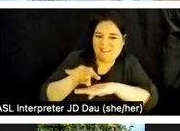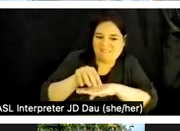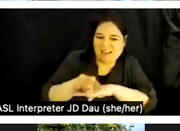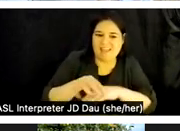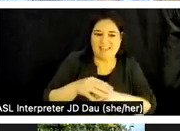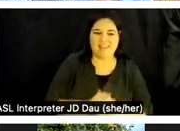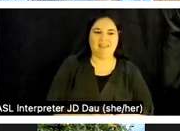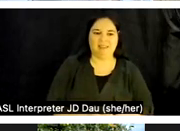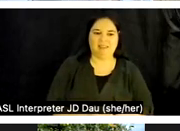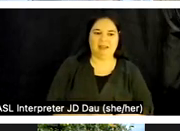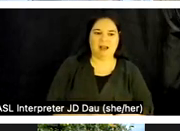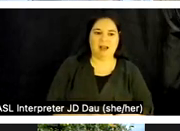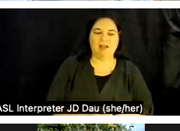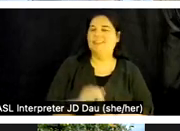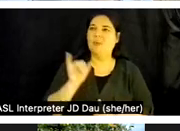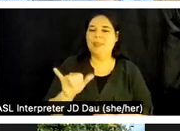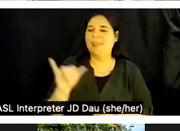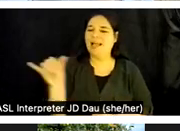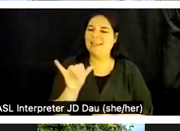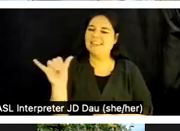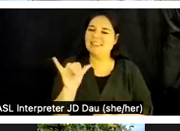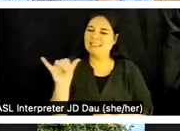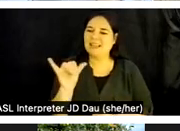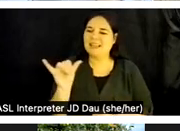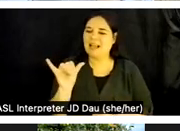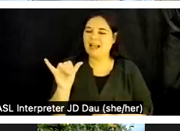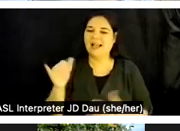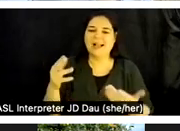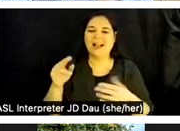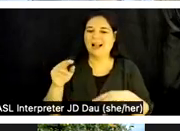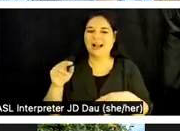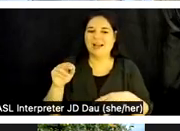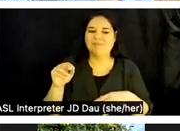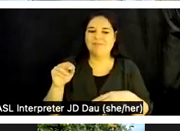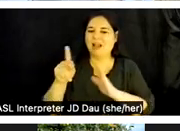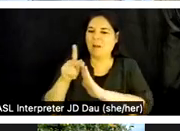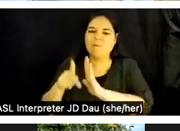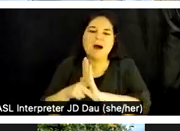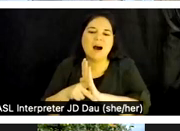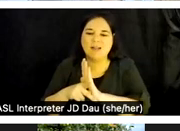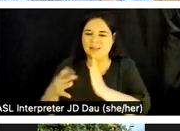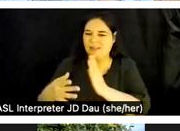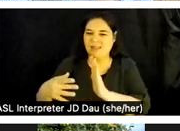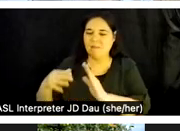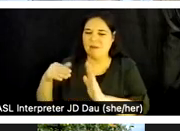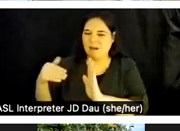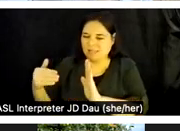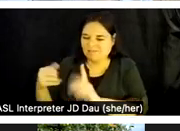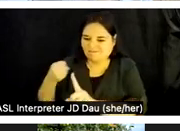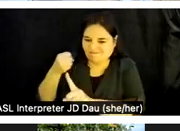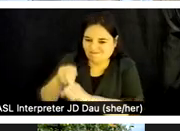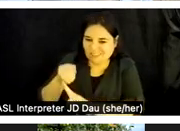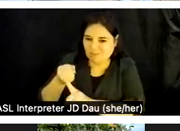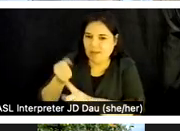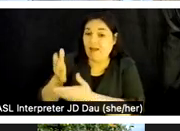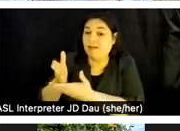So that would cover like a neutral policy that might negatively affect